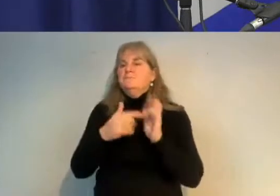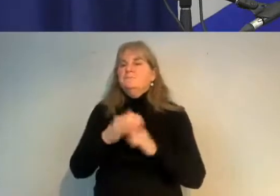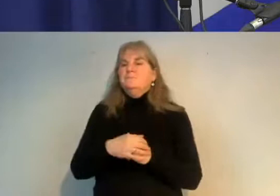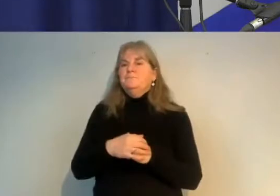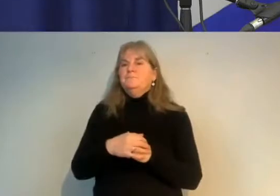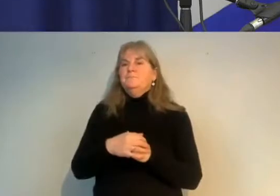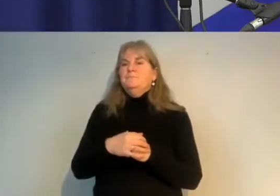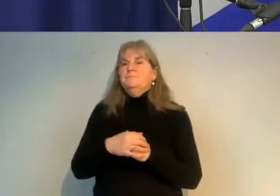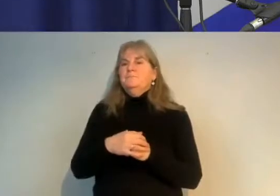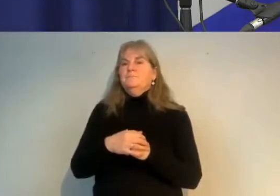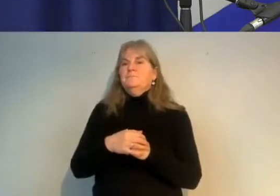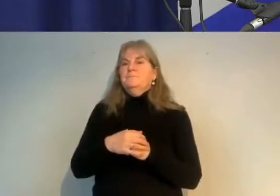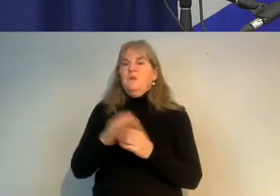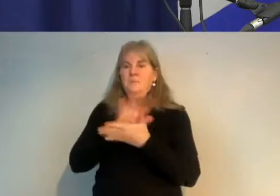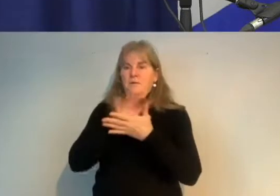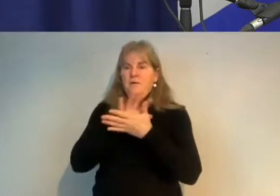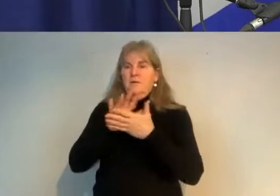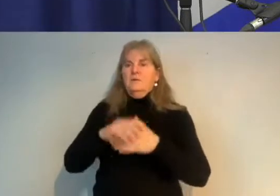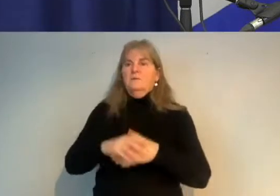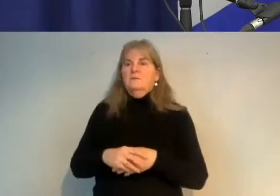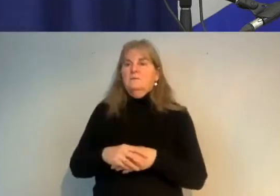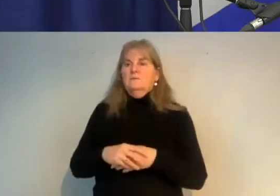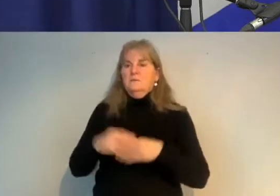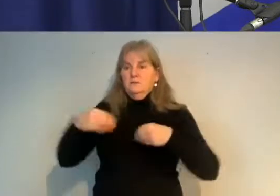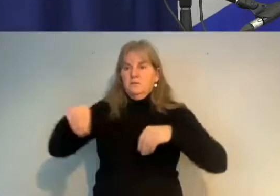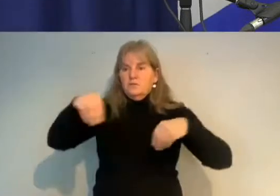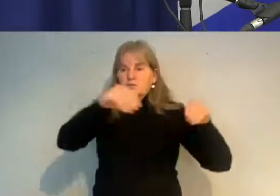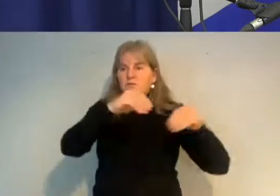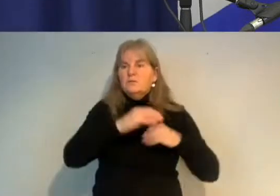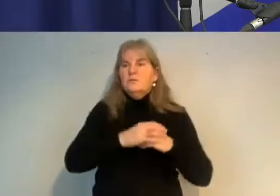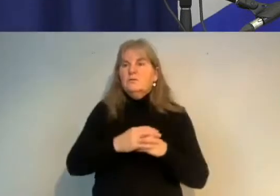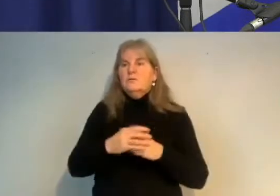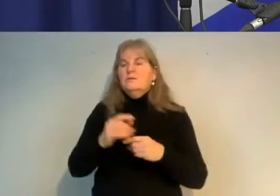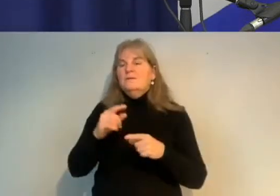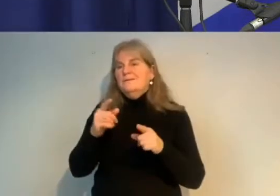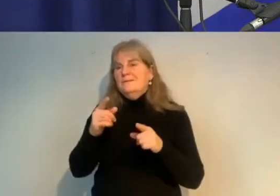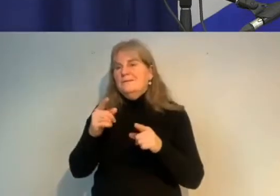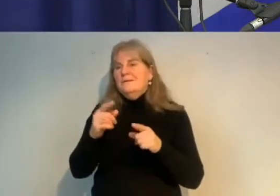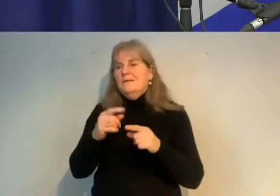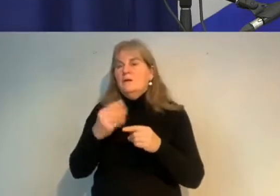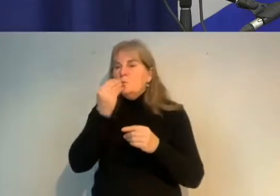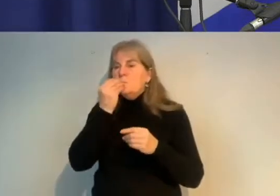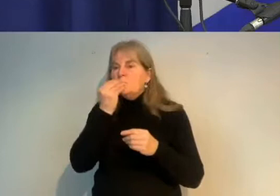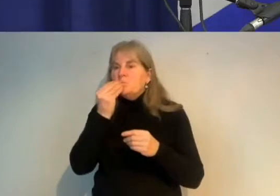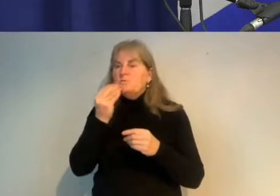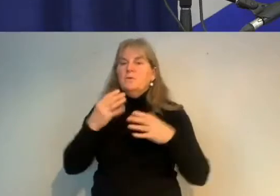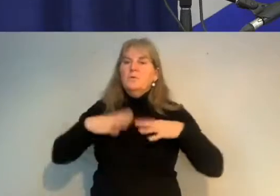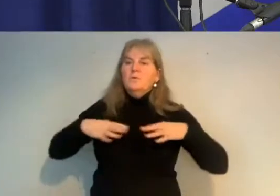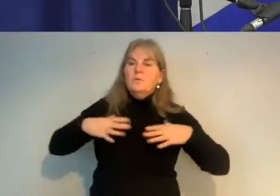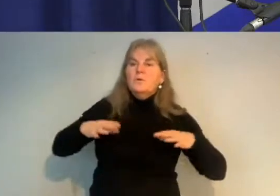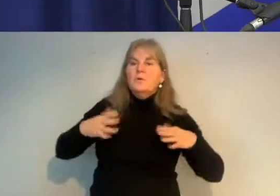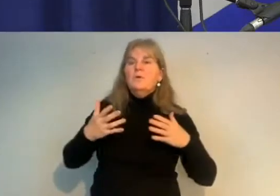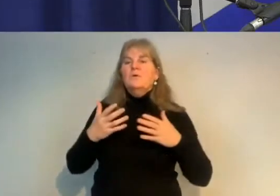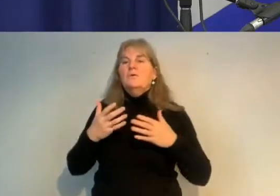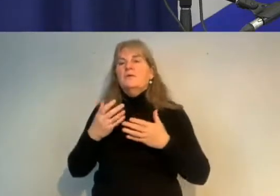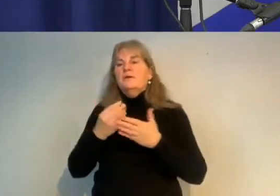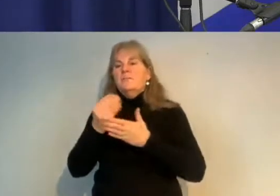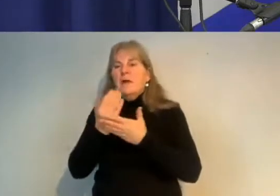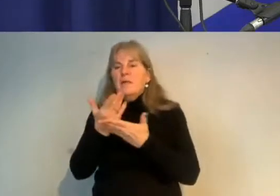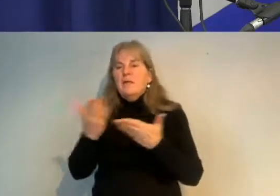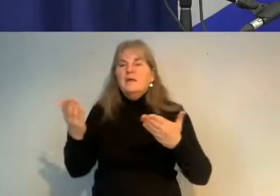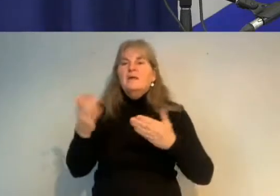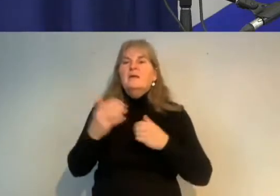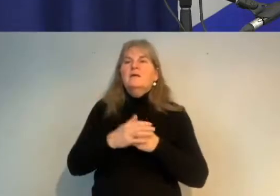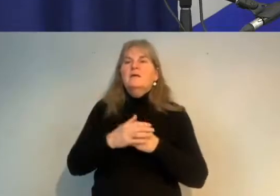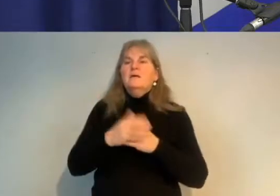movie theaters, stores, including but not limited to grocery stores, clothing stores, retail stores, liquor